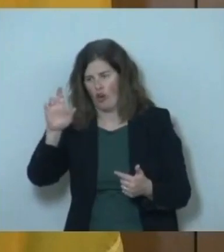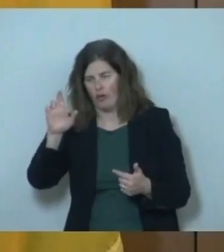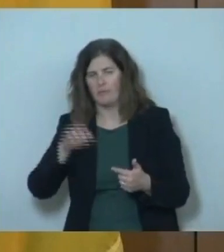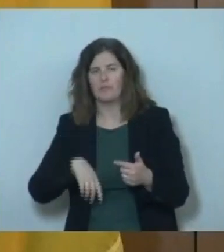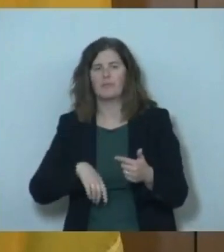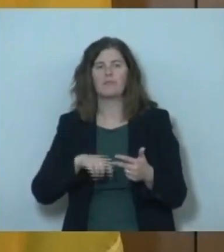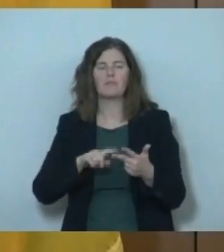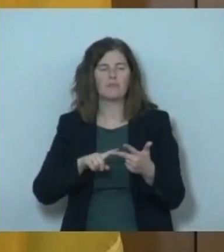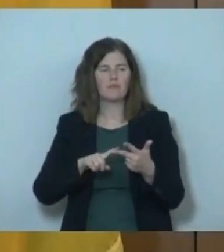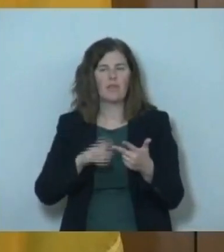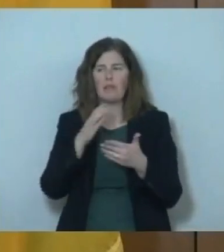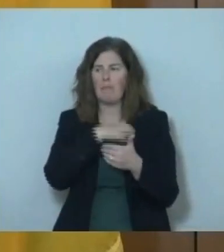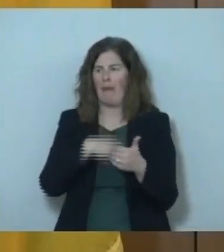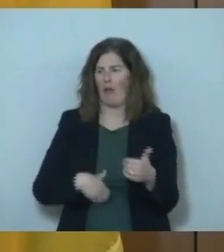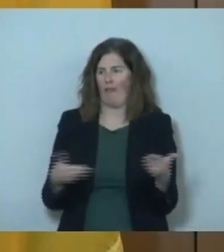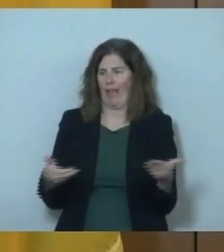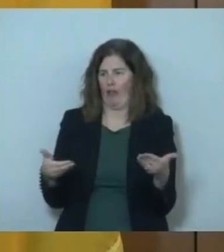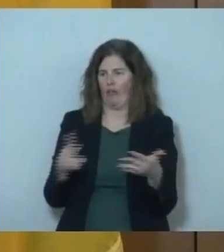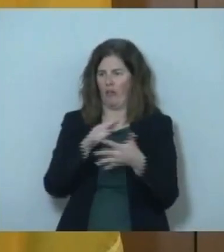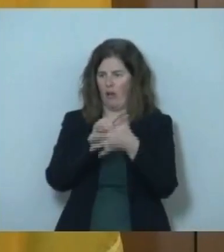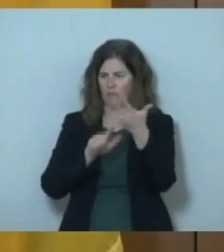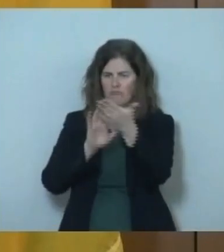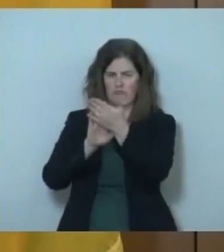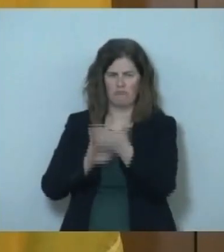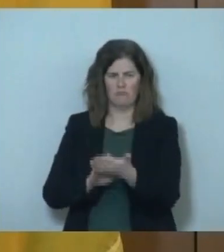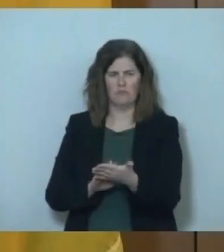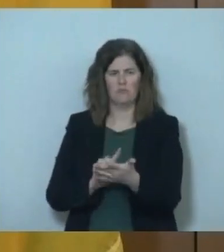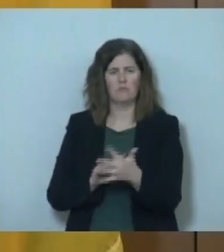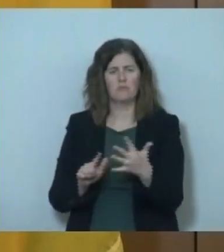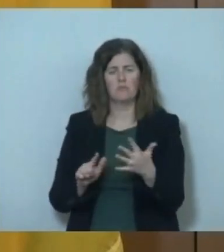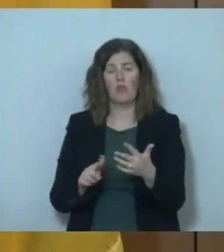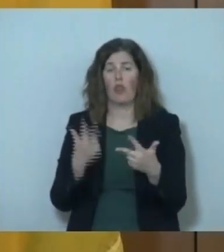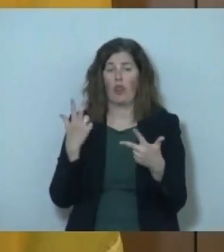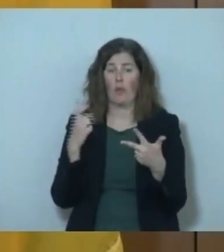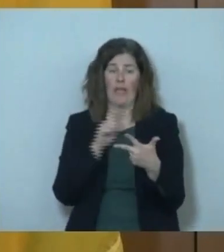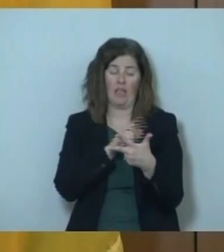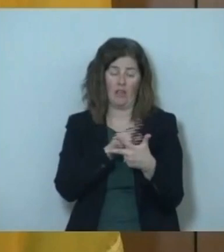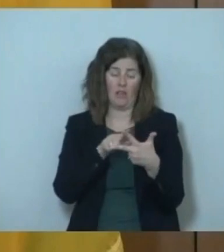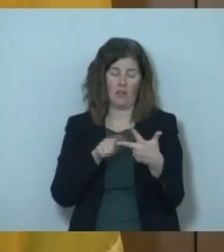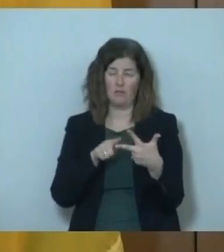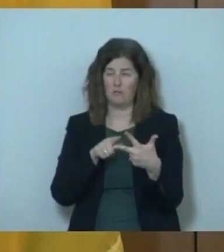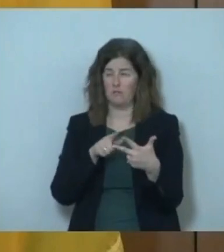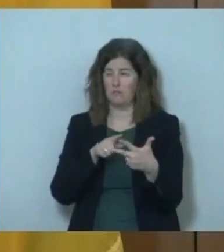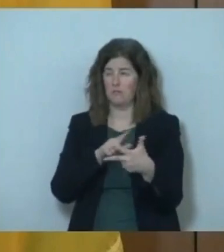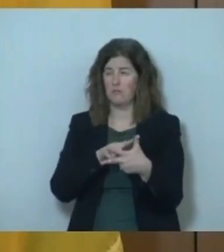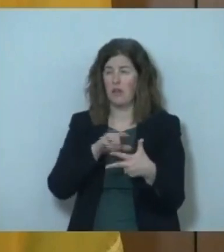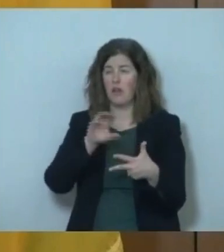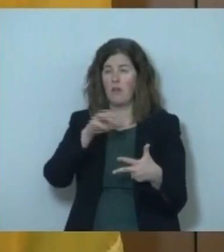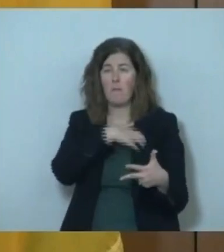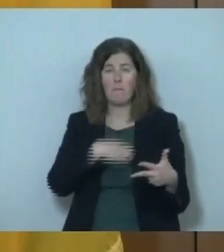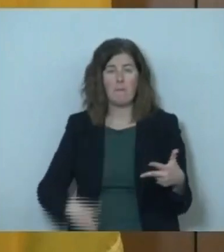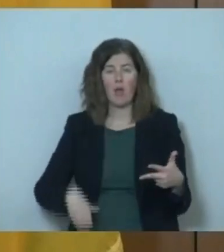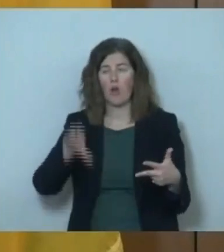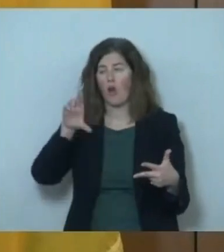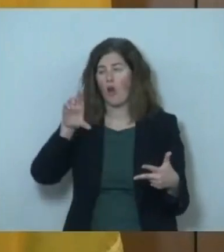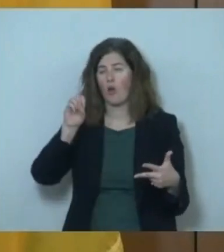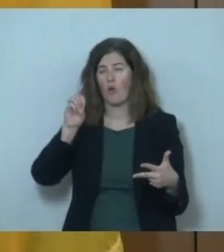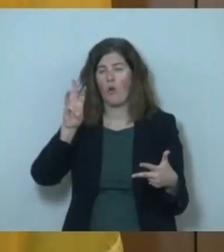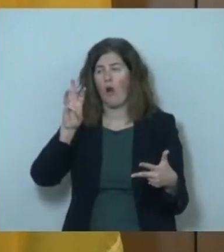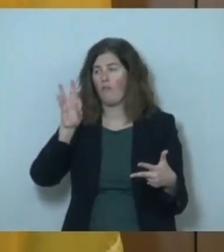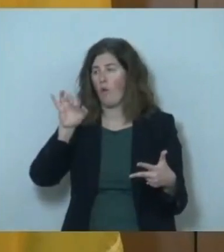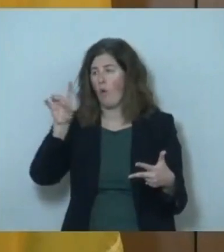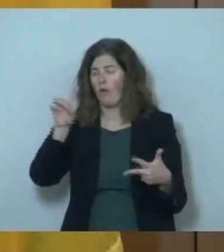certainly to the mayor here, but I want to give out three particular shout outs: Mayor Crawford, Mayor